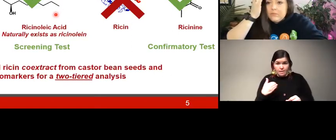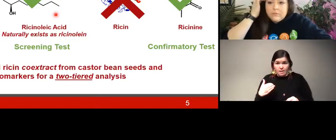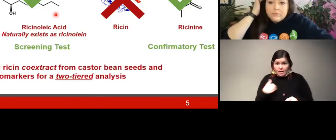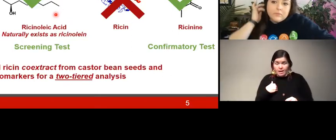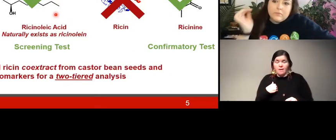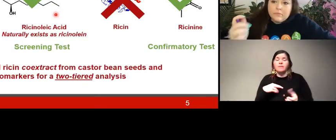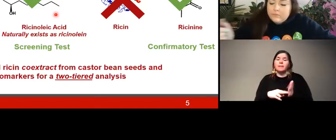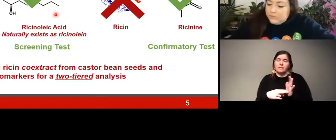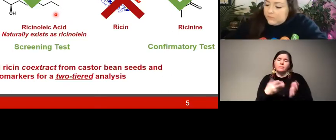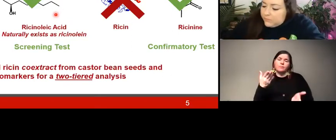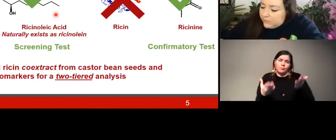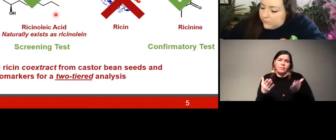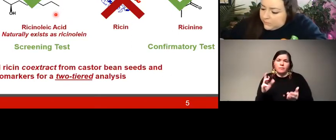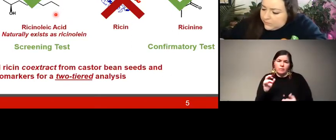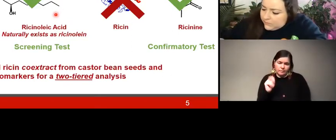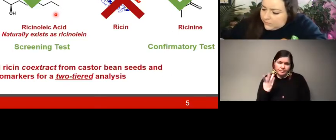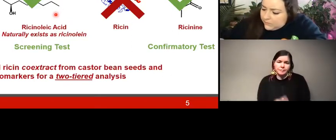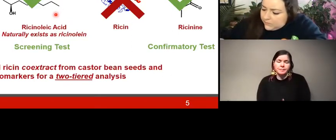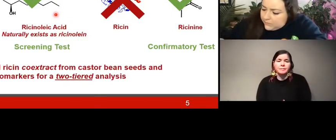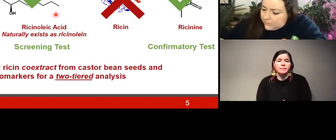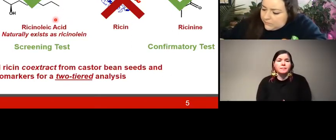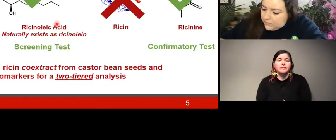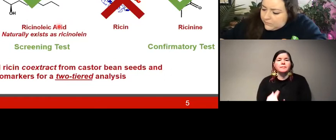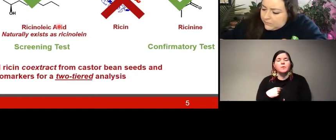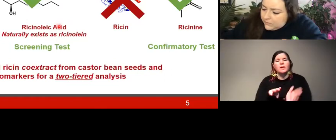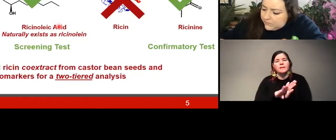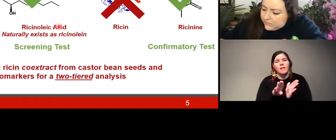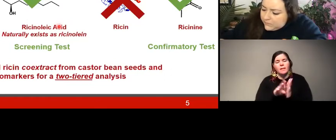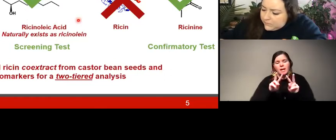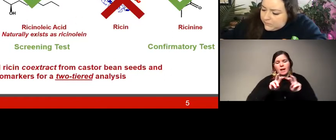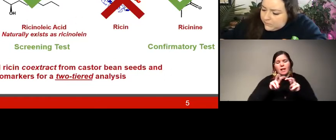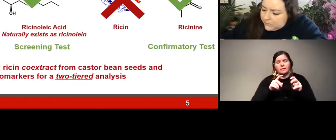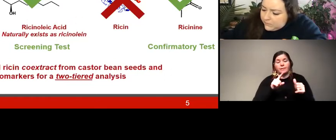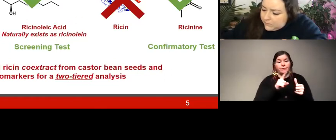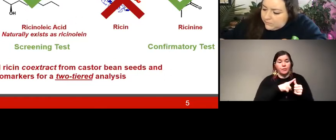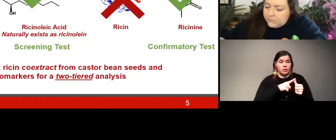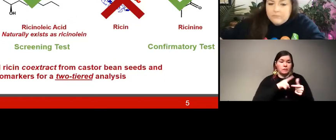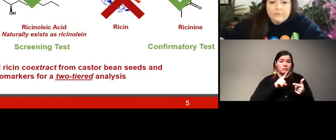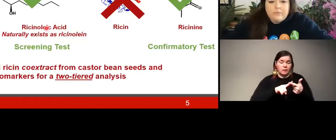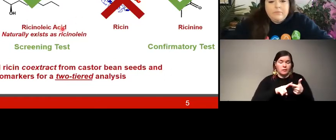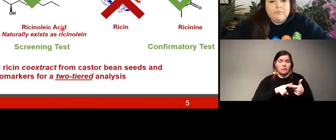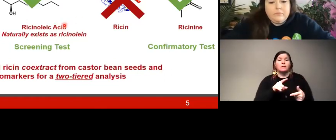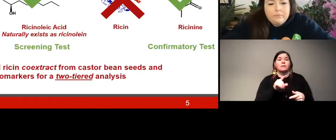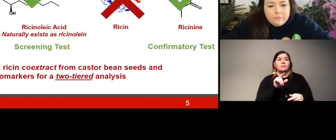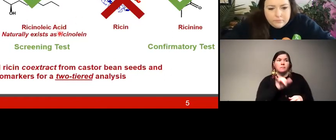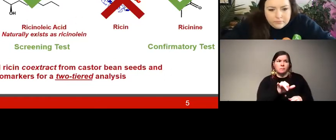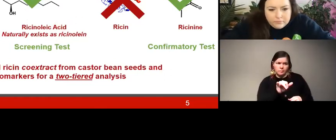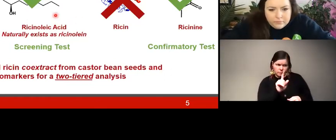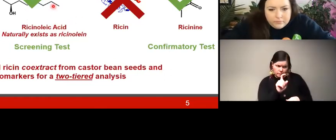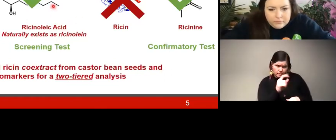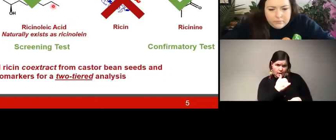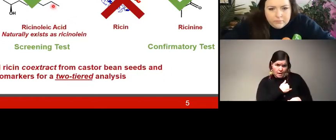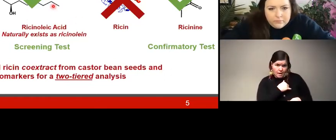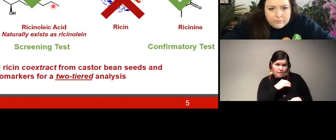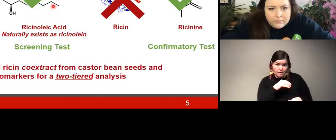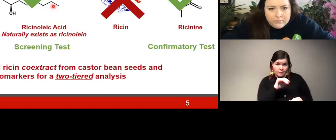not. So what I did was I developed a 2-tiered analysis. So the first step was, hey, do we have this